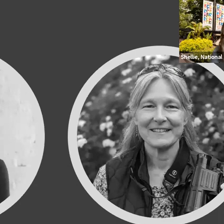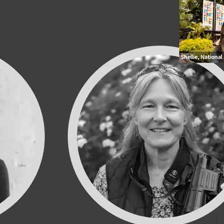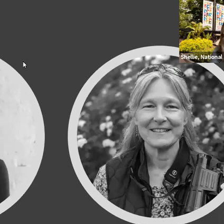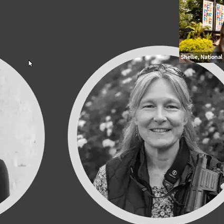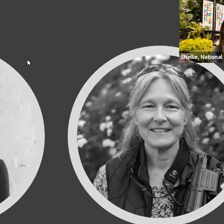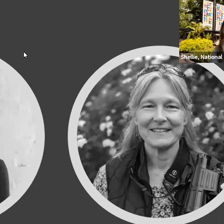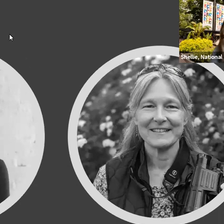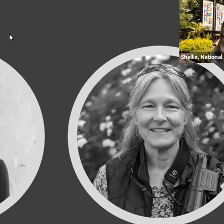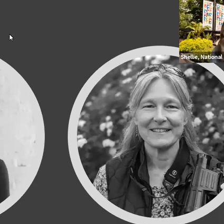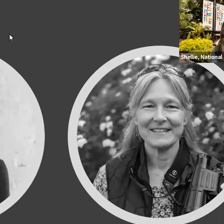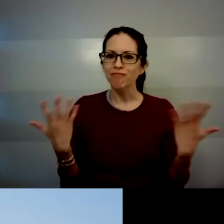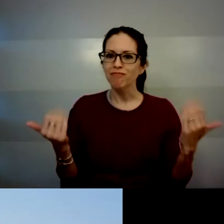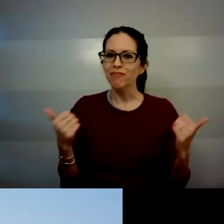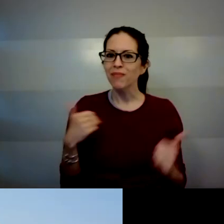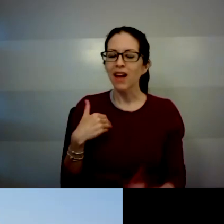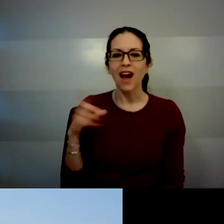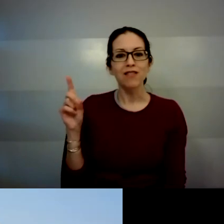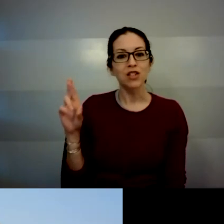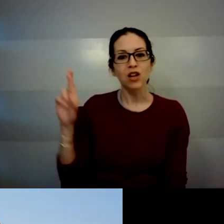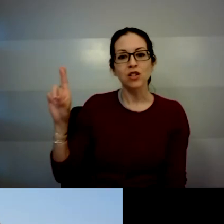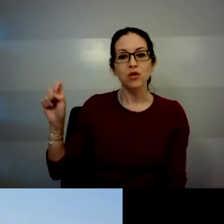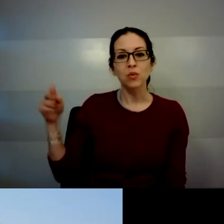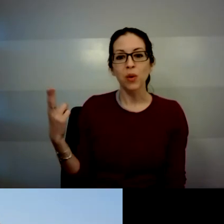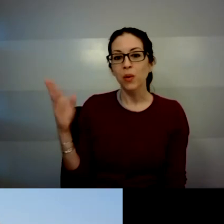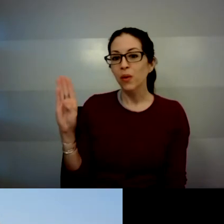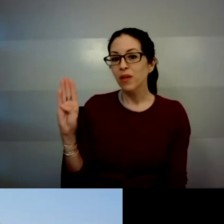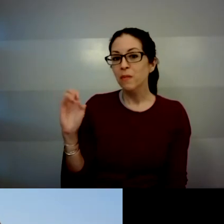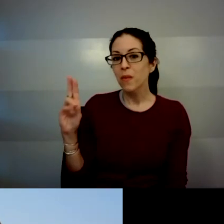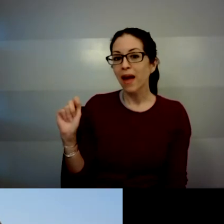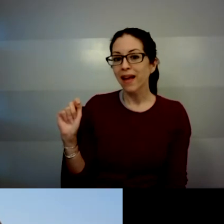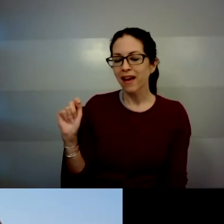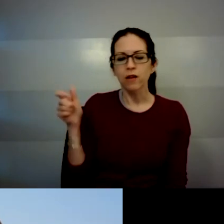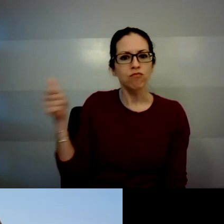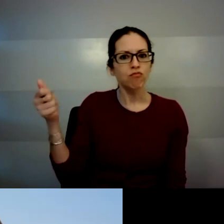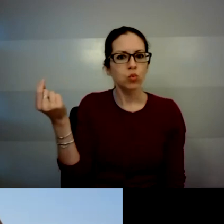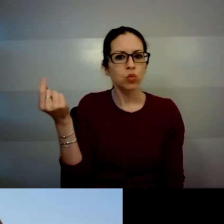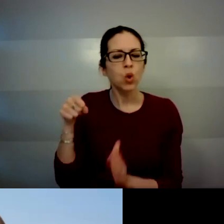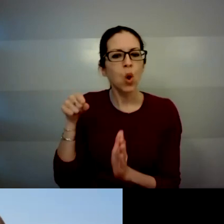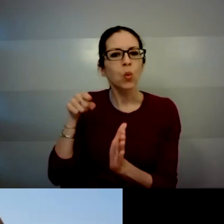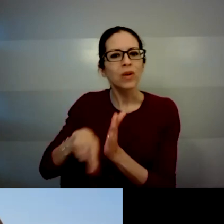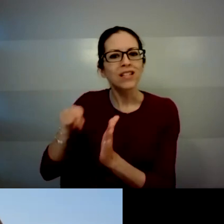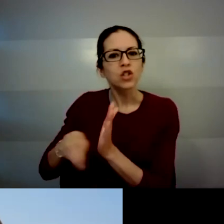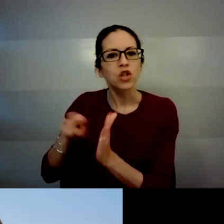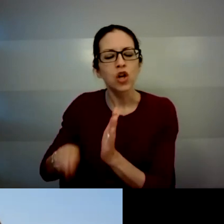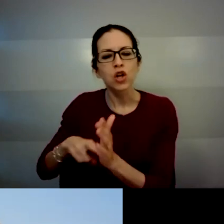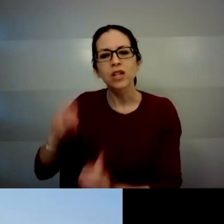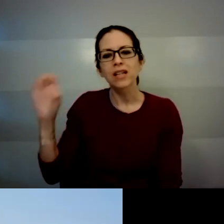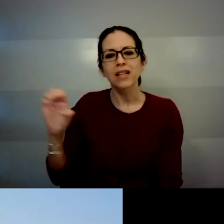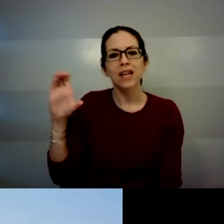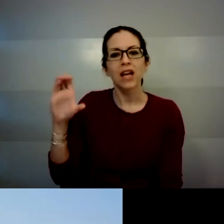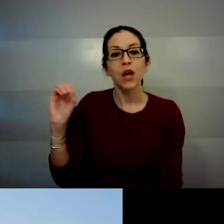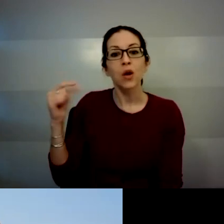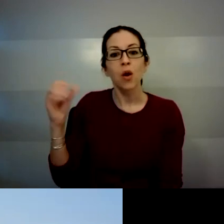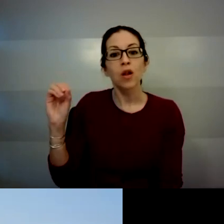joined today by Dr. Ruth Bennett, research ecologist at the Smithsonian Migratory Bird Center. Hi, Ruth,